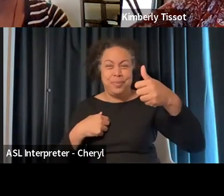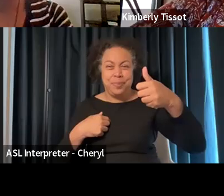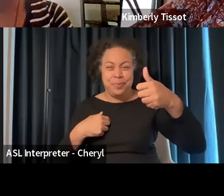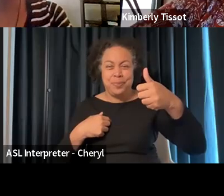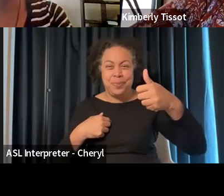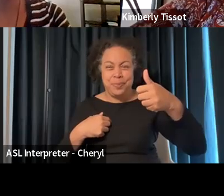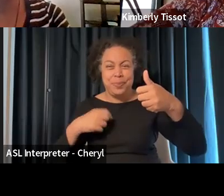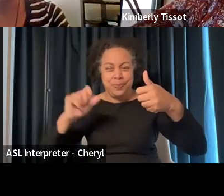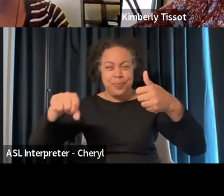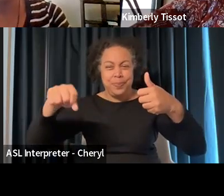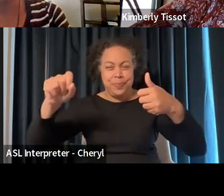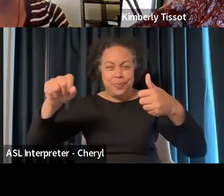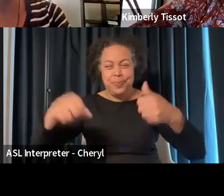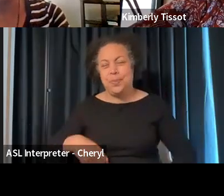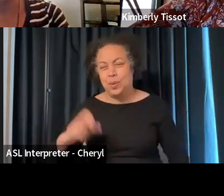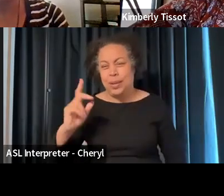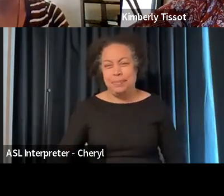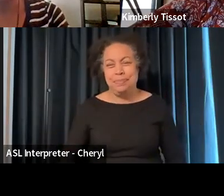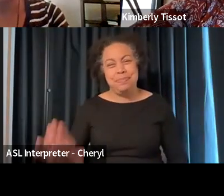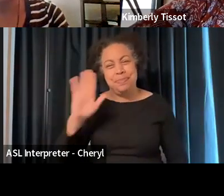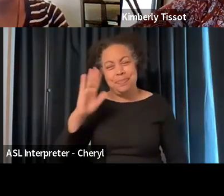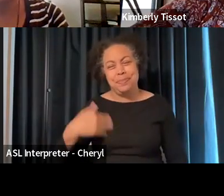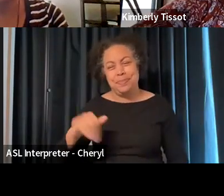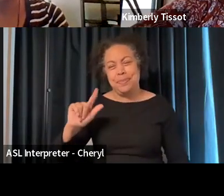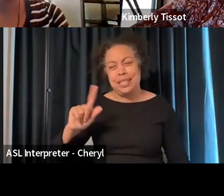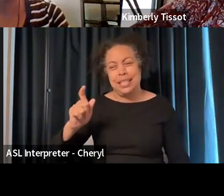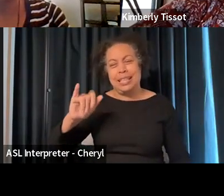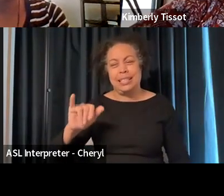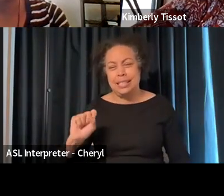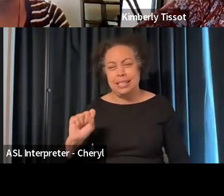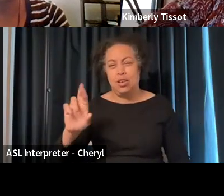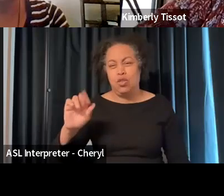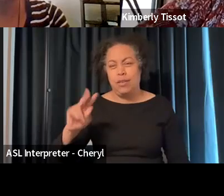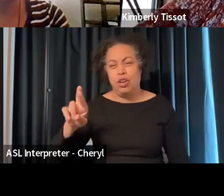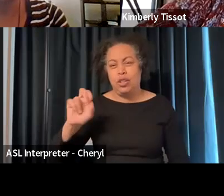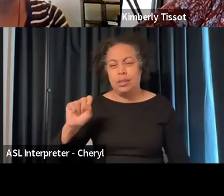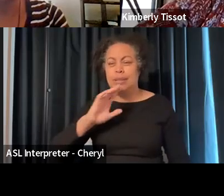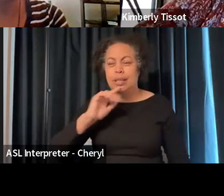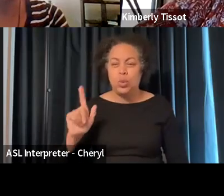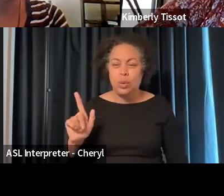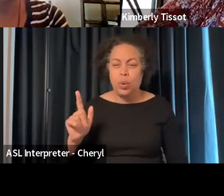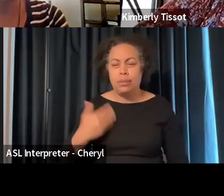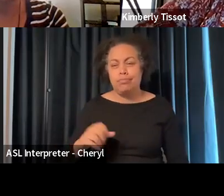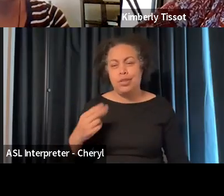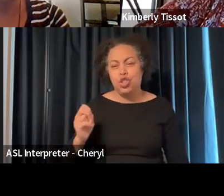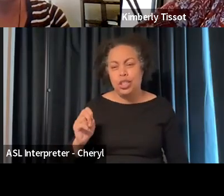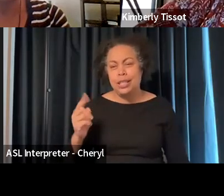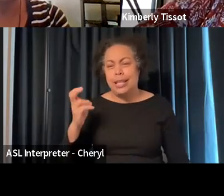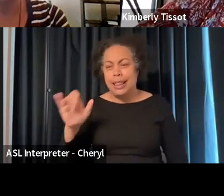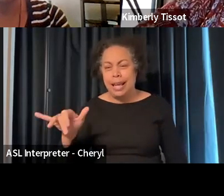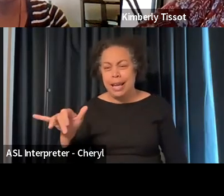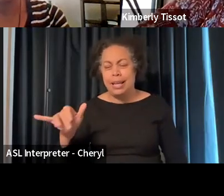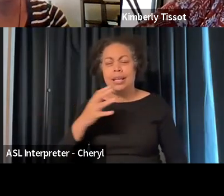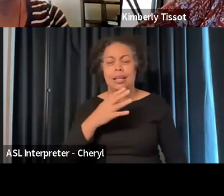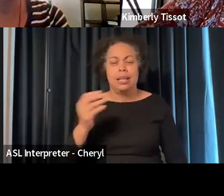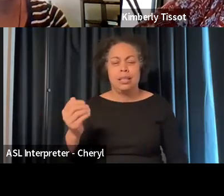Yep, we can hear you. Okay. Hello, my name is Alexis Rivers. I am 21 years old. My pronouns are she and they. I